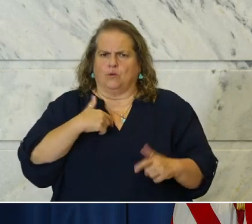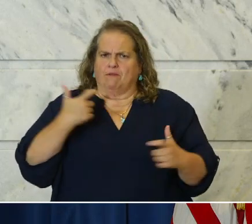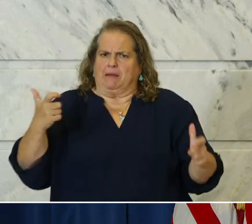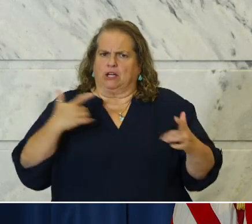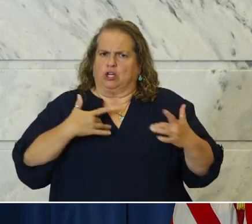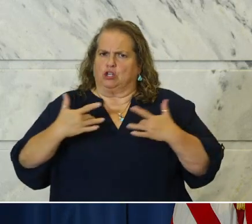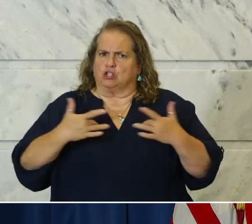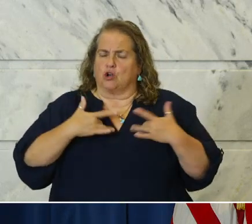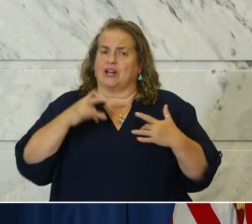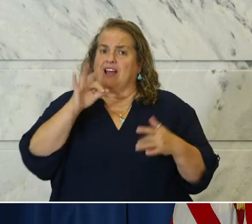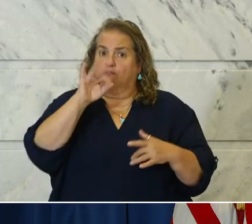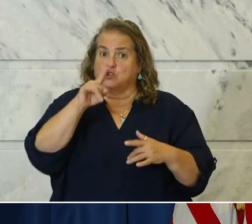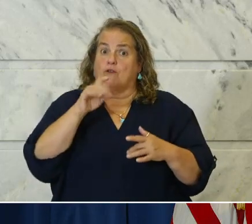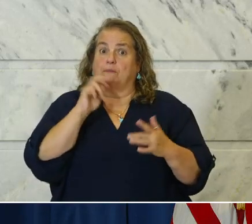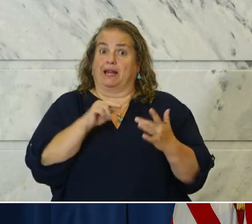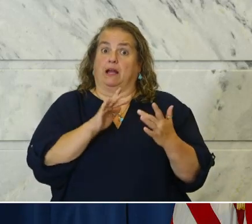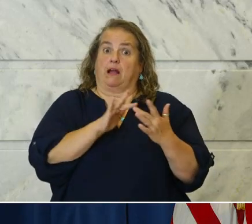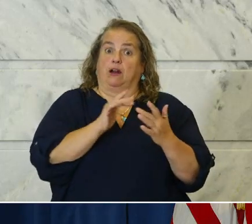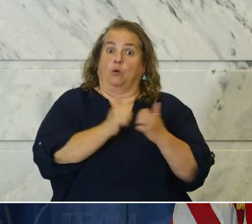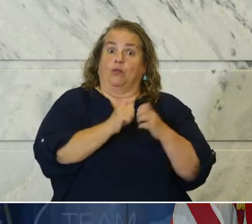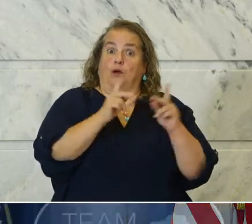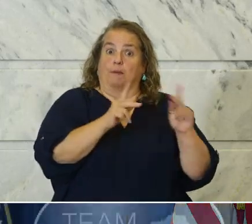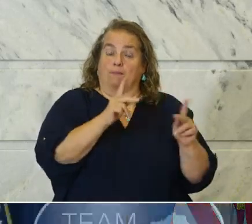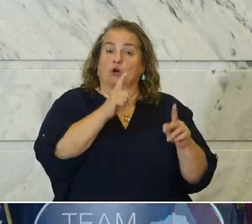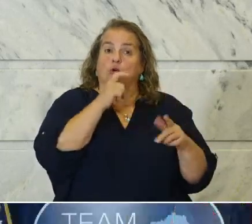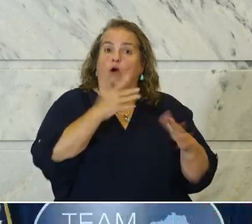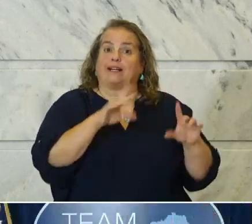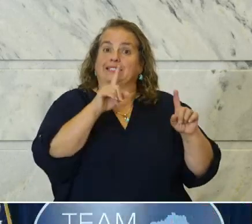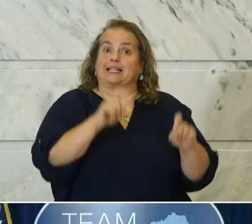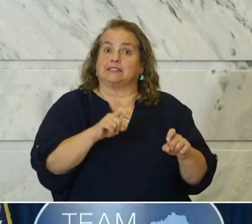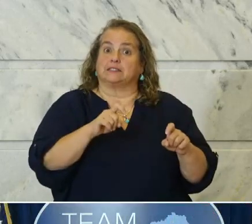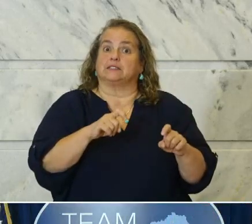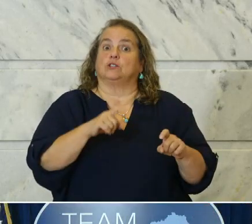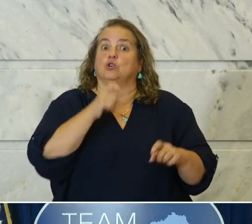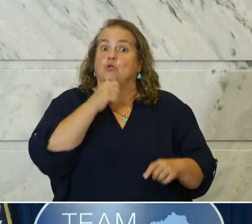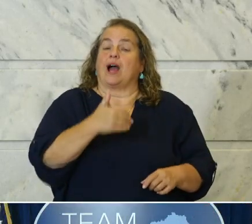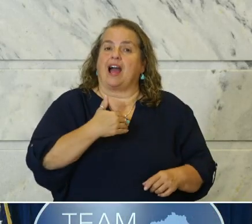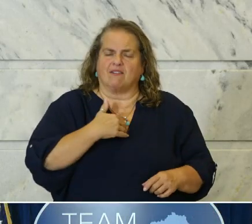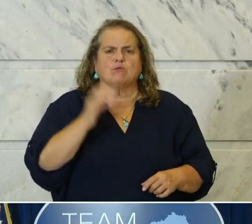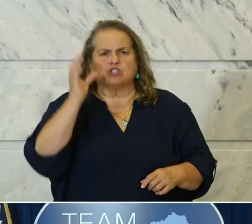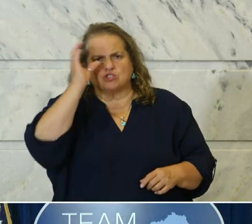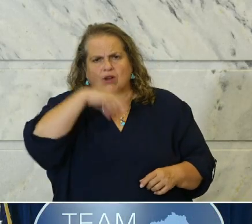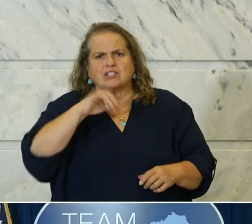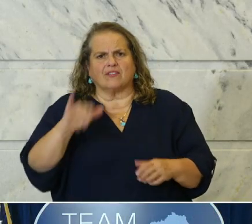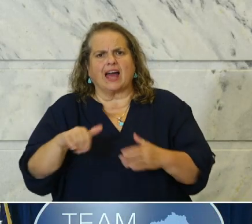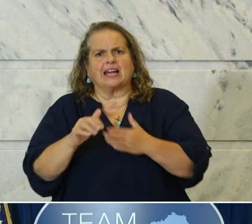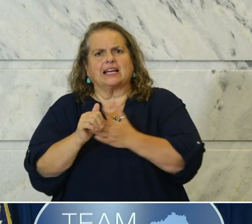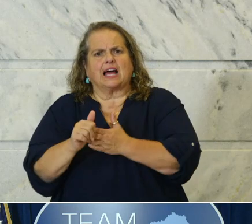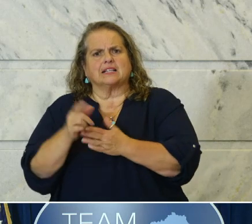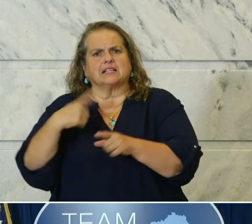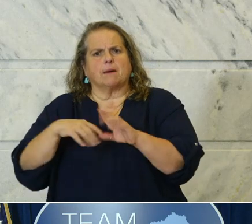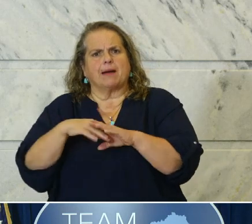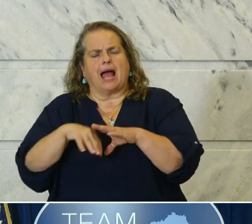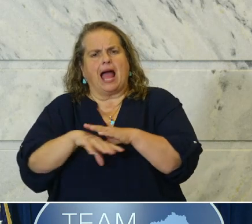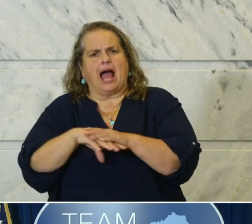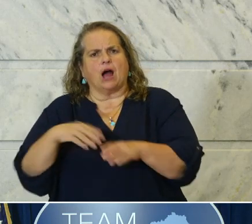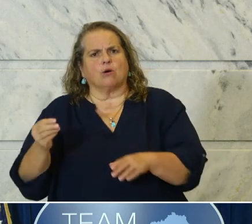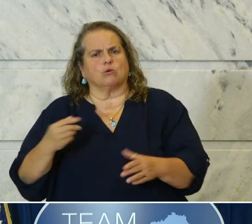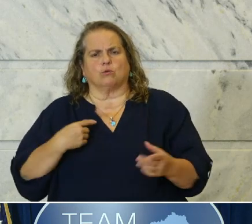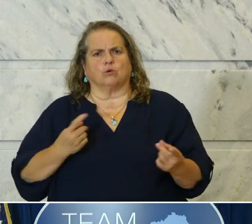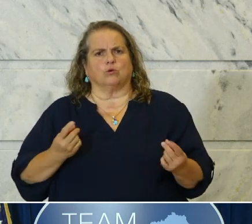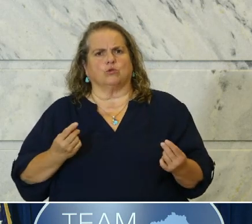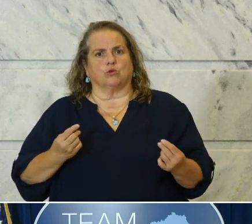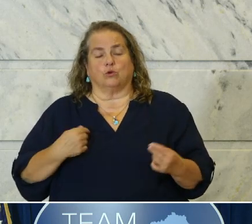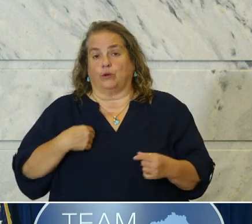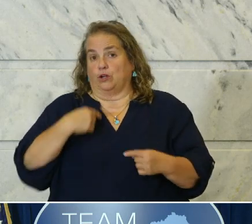tested positive, you ought to get tested. And it was strange that this new guidance came out. We did what I think we're supposed to do. We